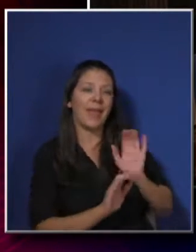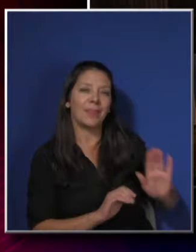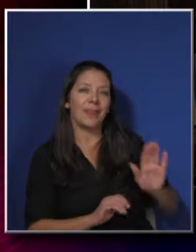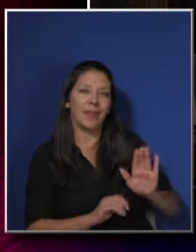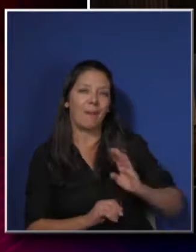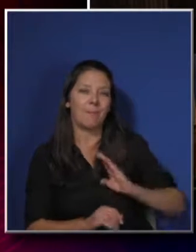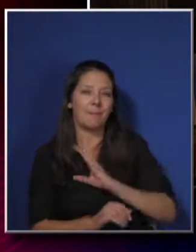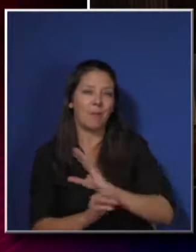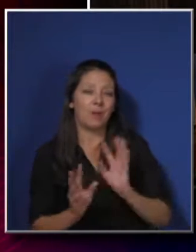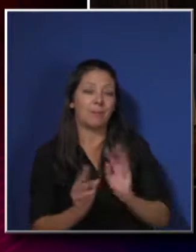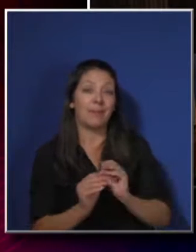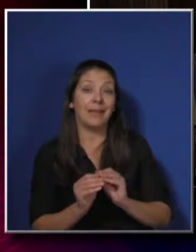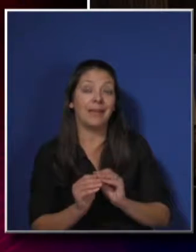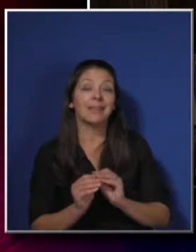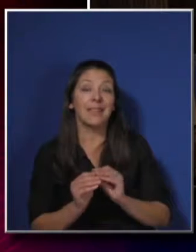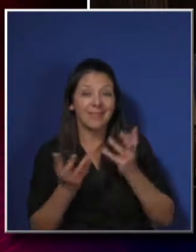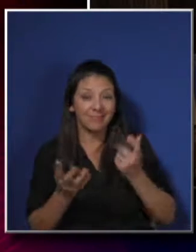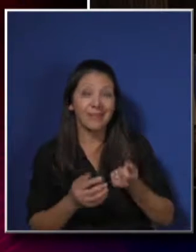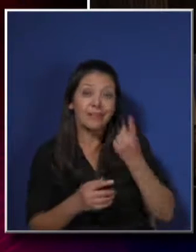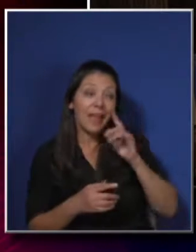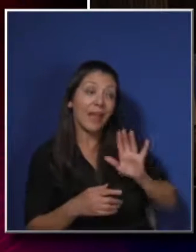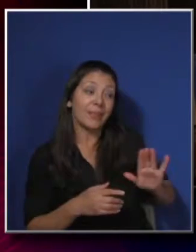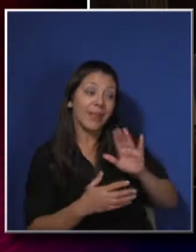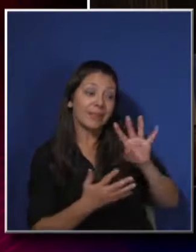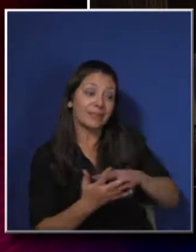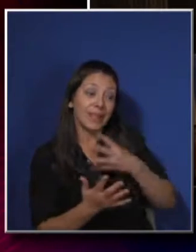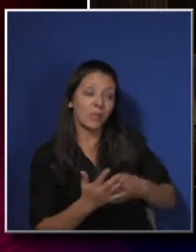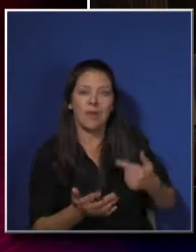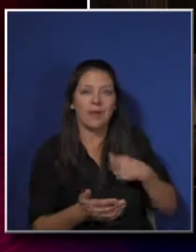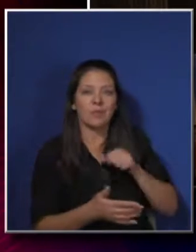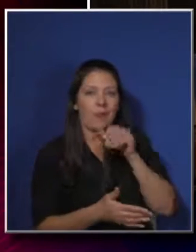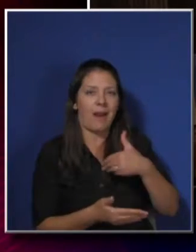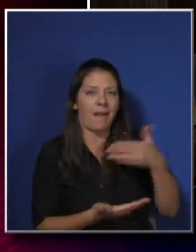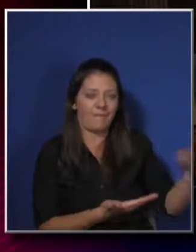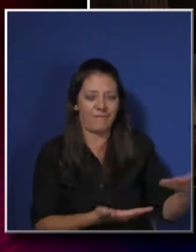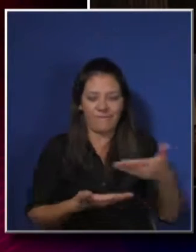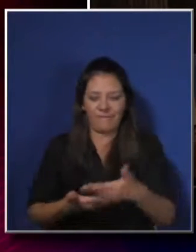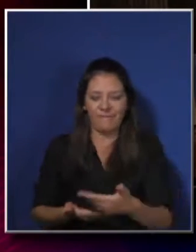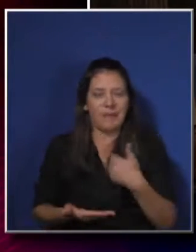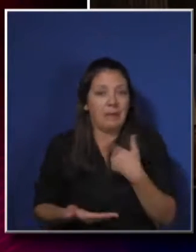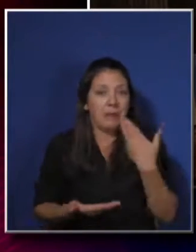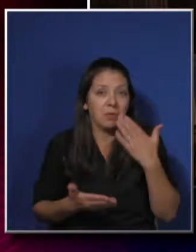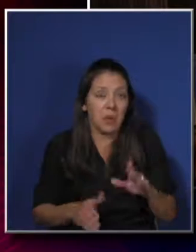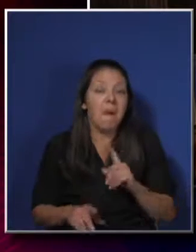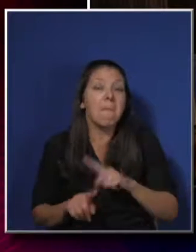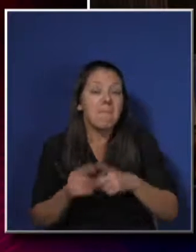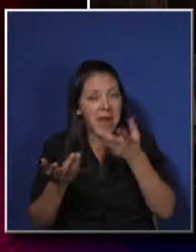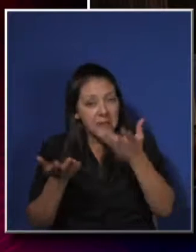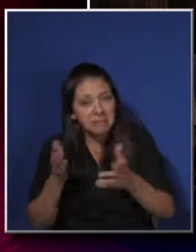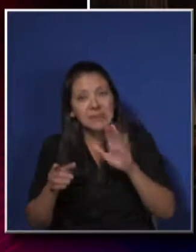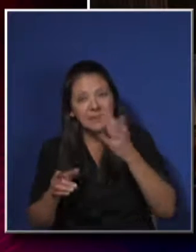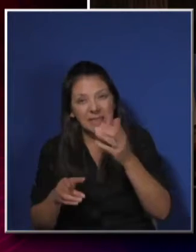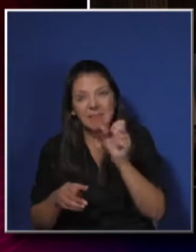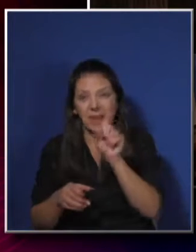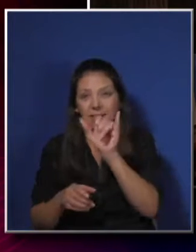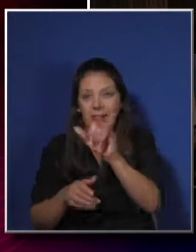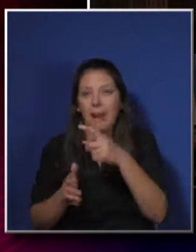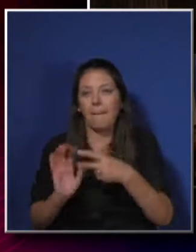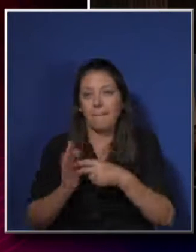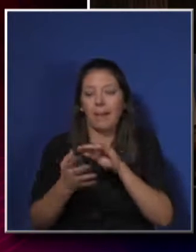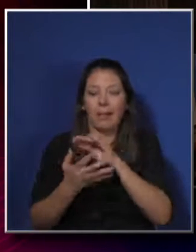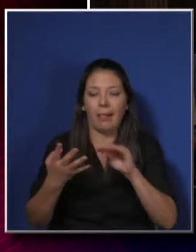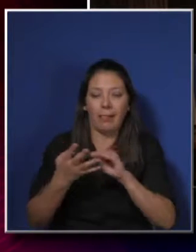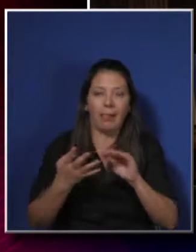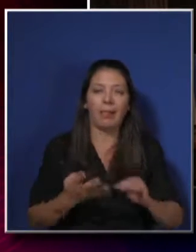point. Okay. So tentatively, yes. I mean, if it does, I suppose we could change them